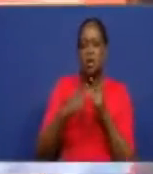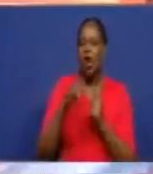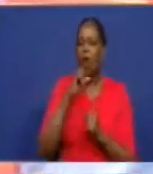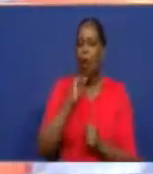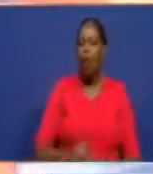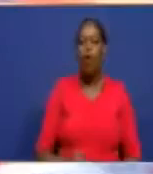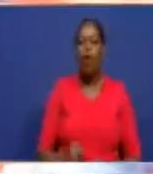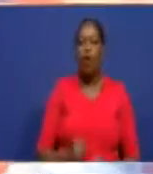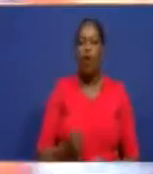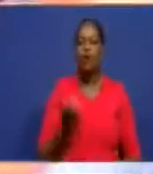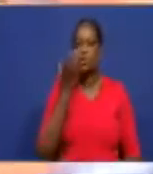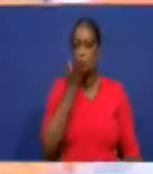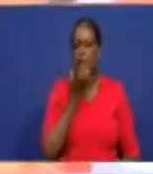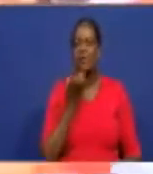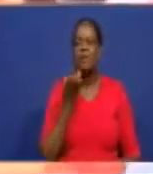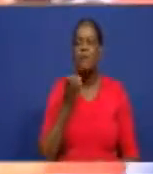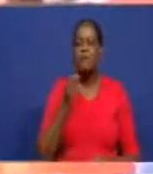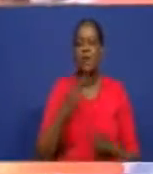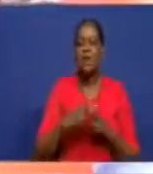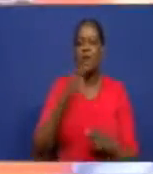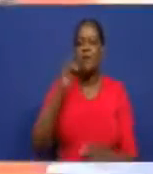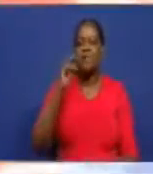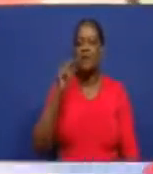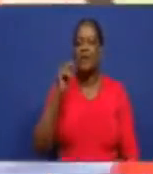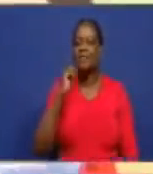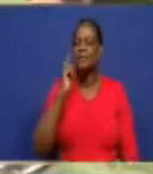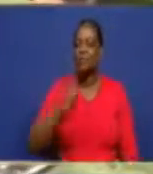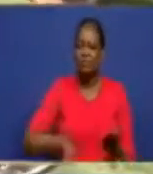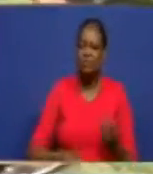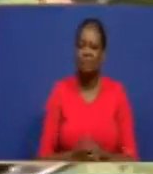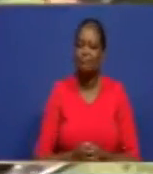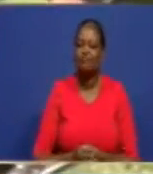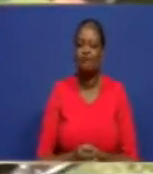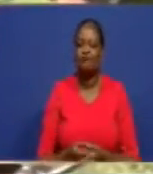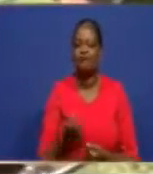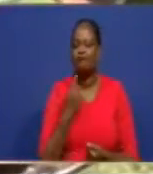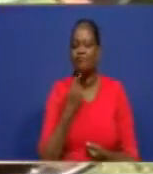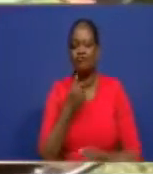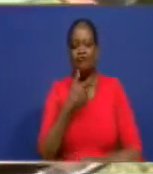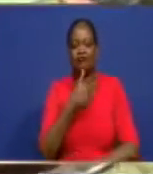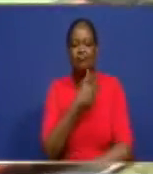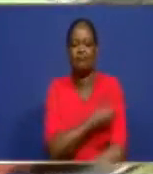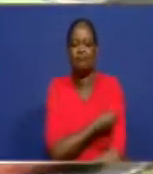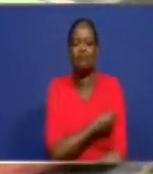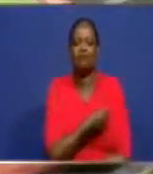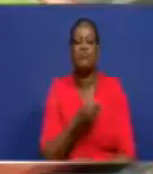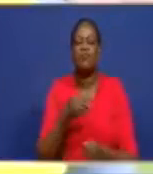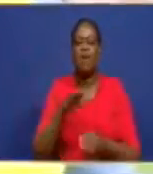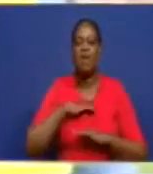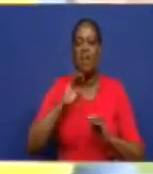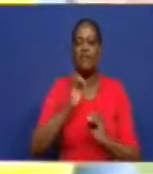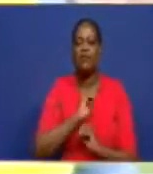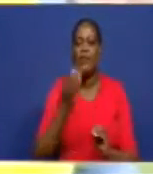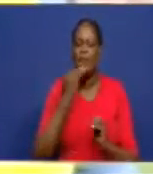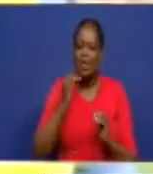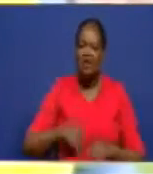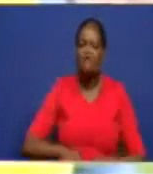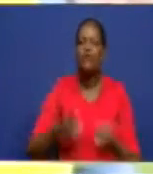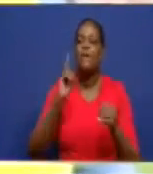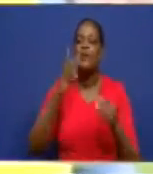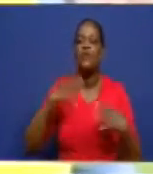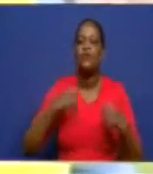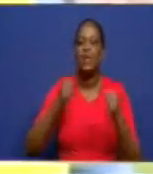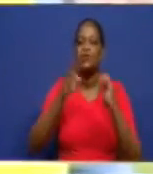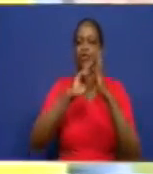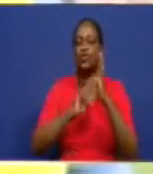noted that vaccination was not enough, urging residents to follow preventive guidelines issued by the Minister of Health. We really want to plead